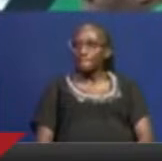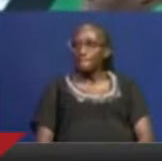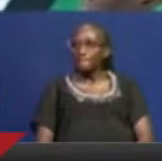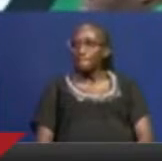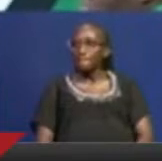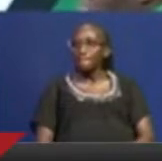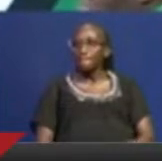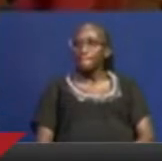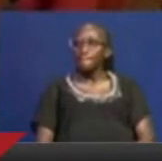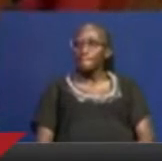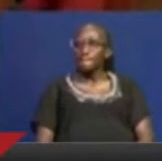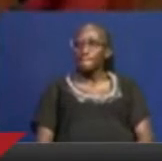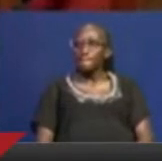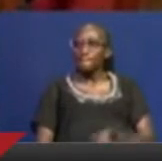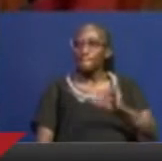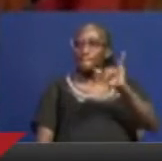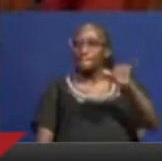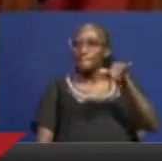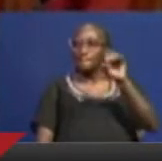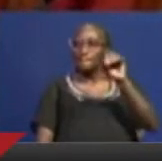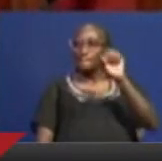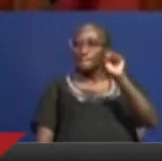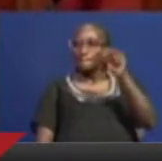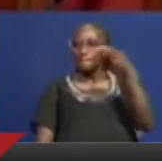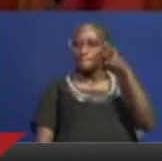Kisumu Central Joshua Odongo Oron.